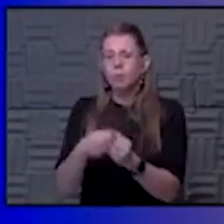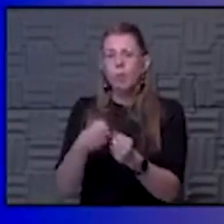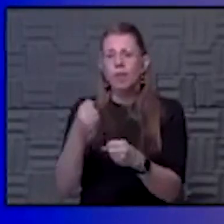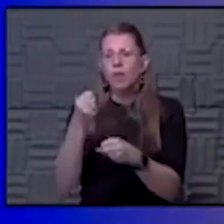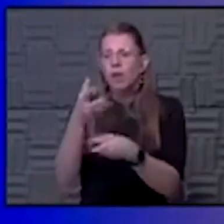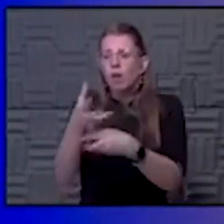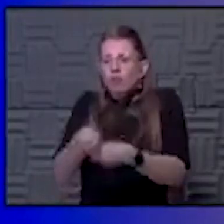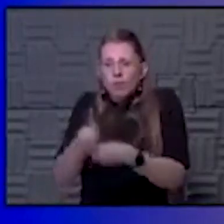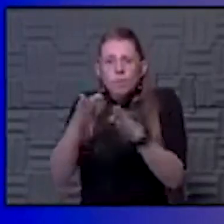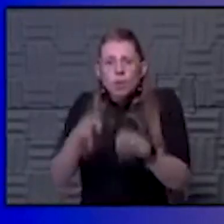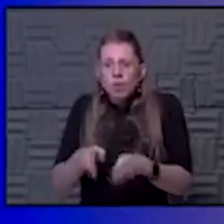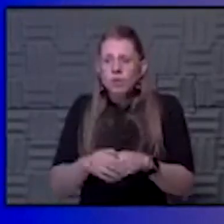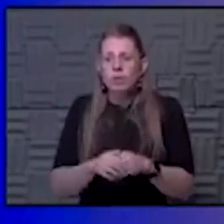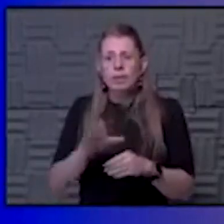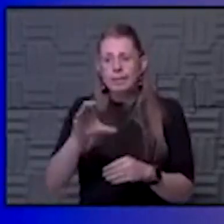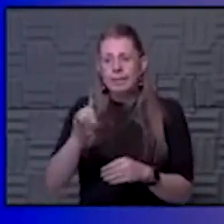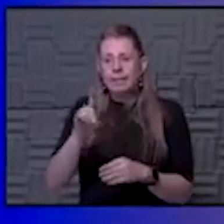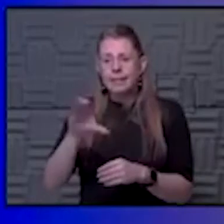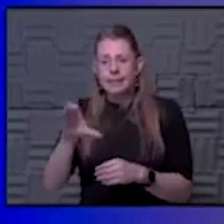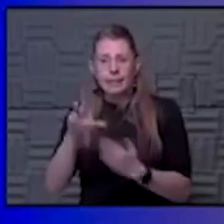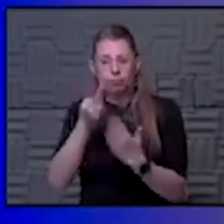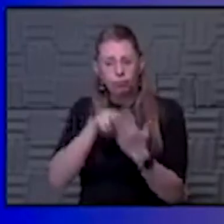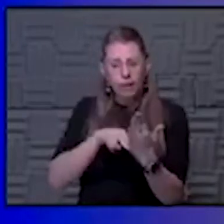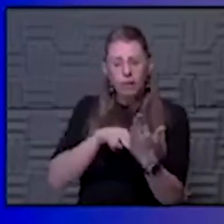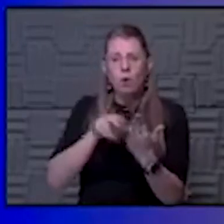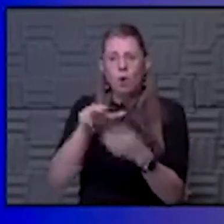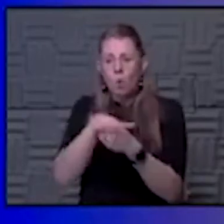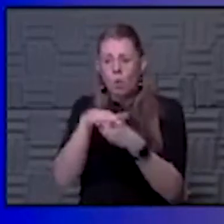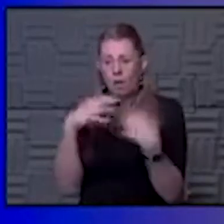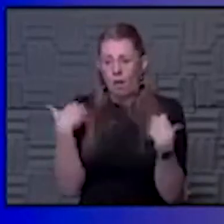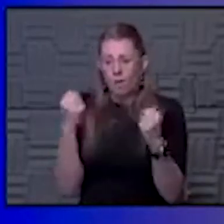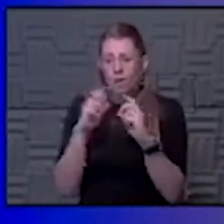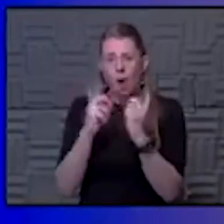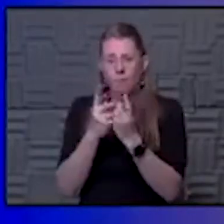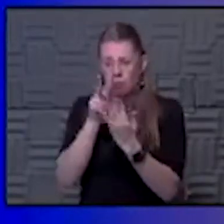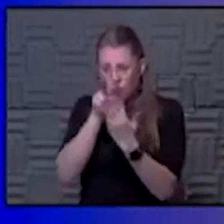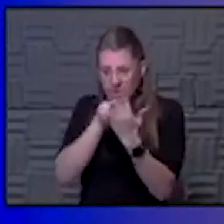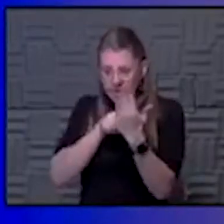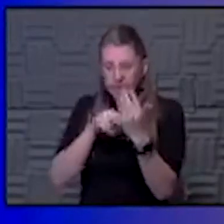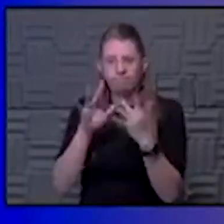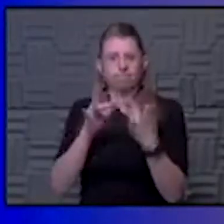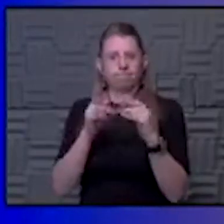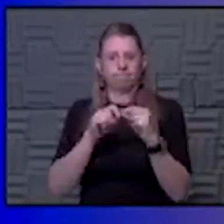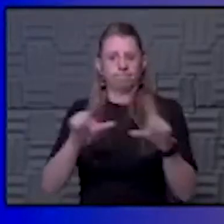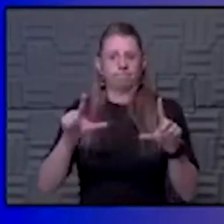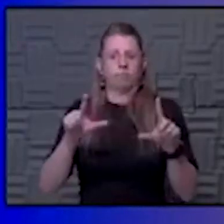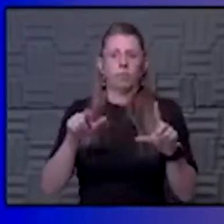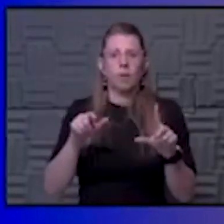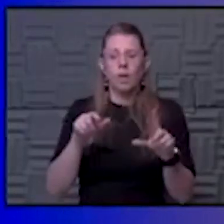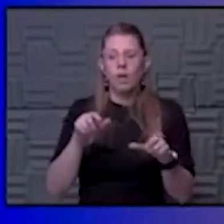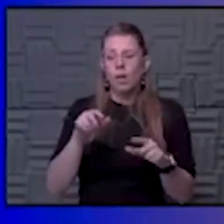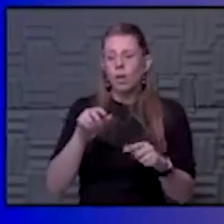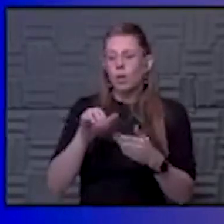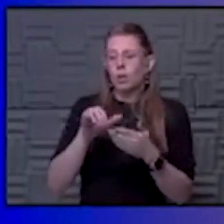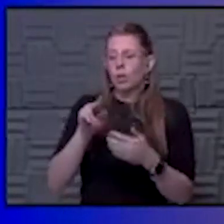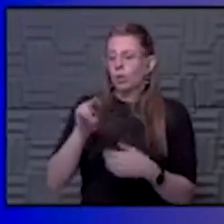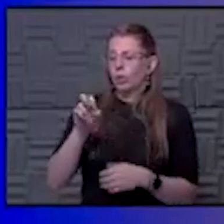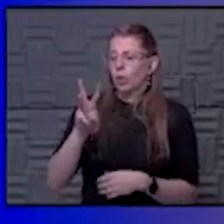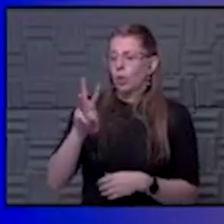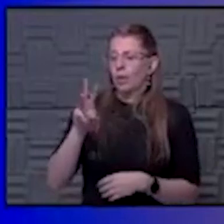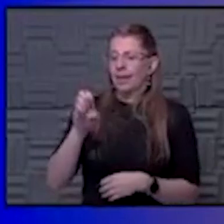at the CDC website, look at your local health department website, because that information is out there. You talked about New England Journal of Medicine, and all of